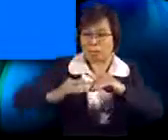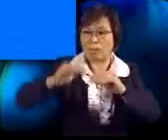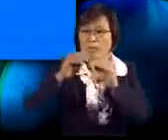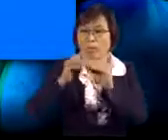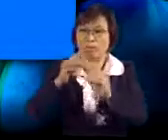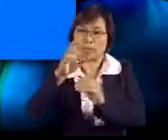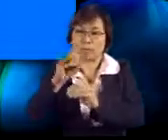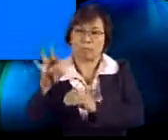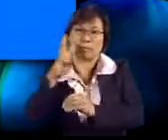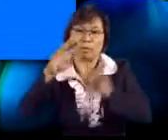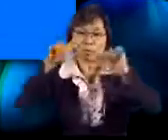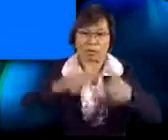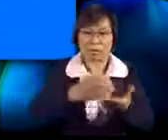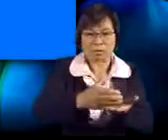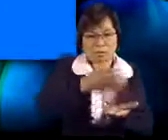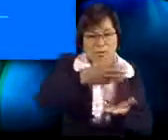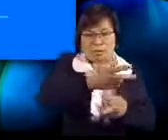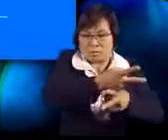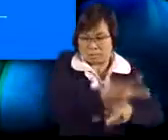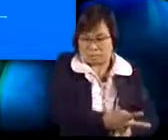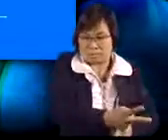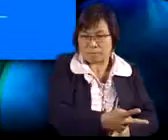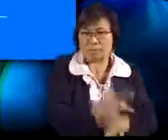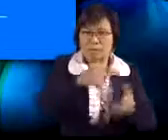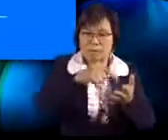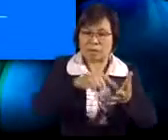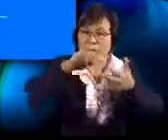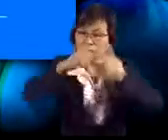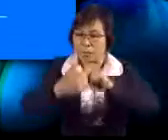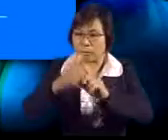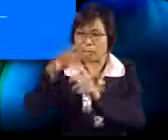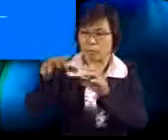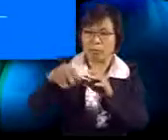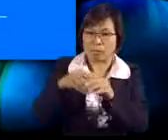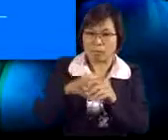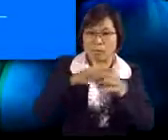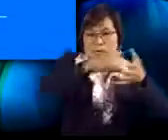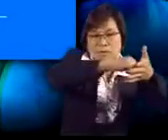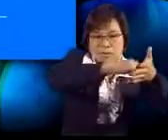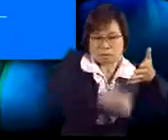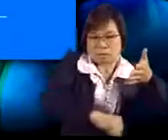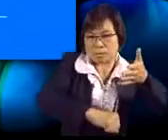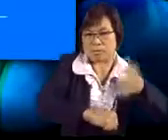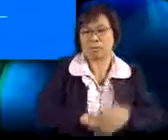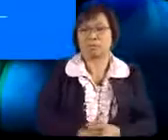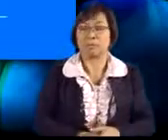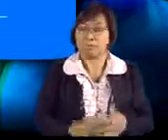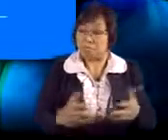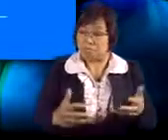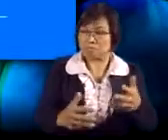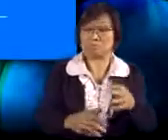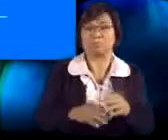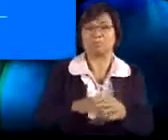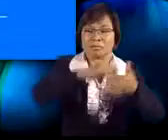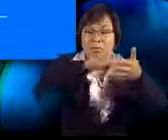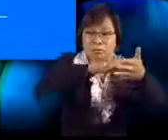water can the container hold? This problem involves subtraction. So, you